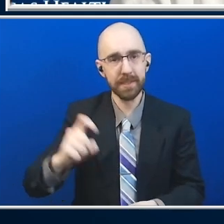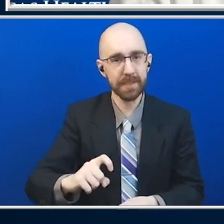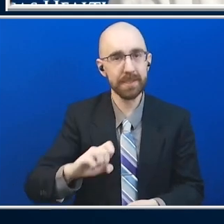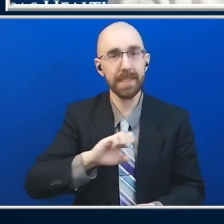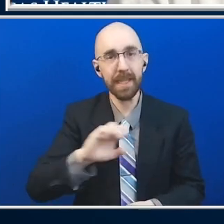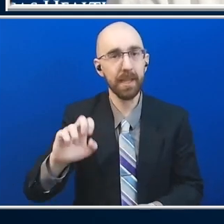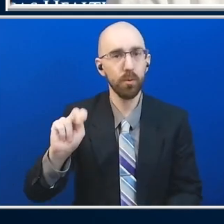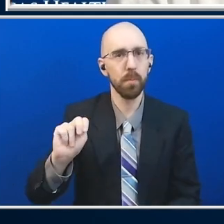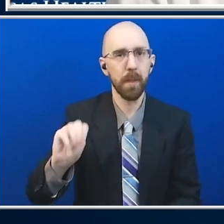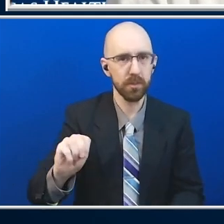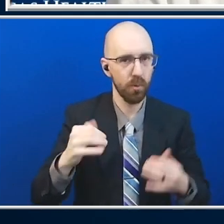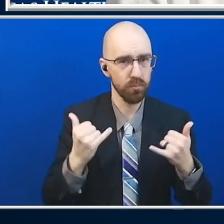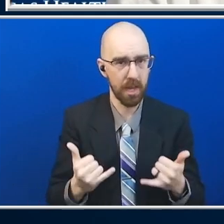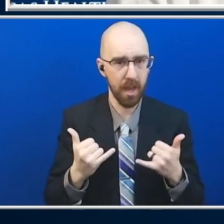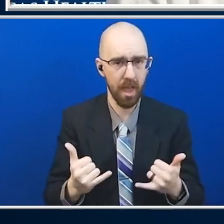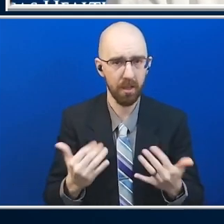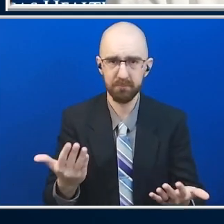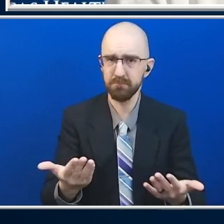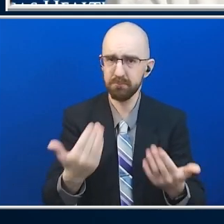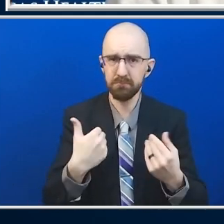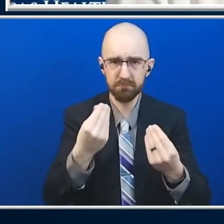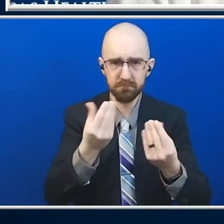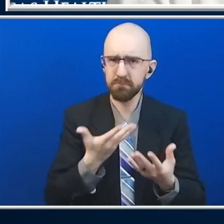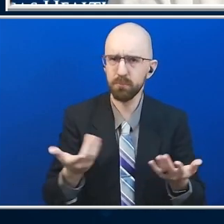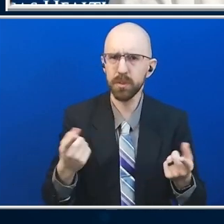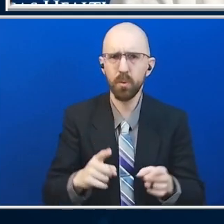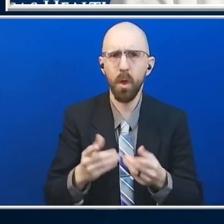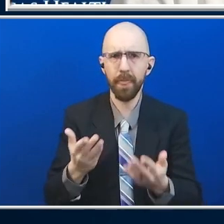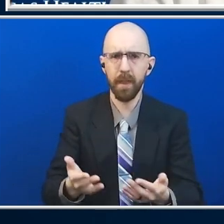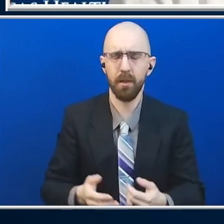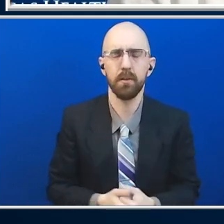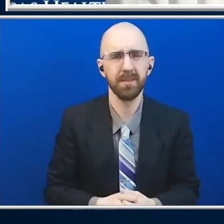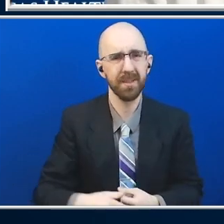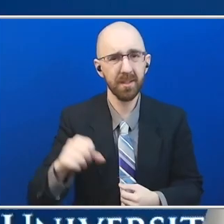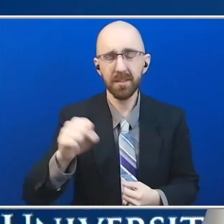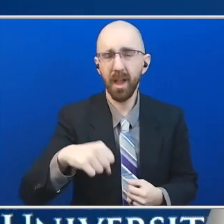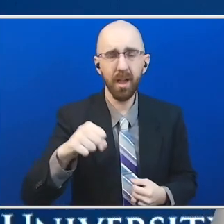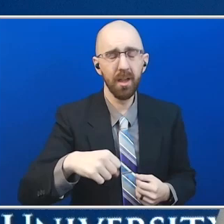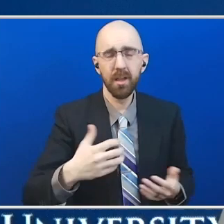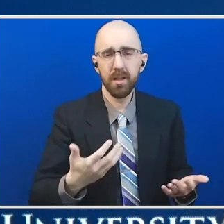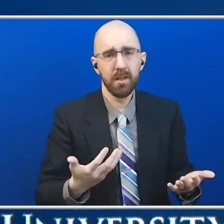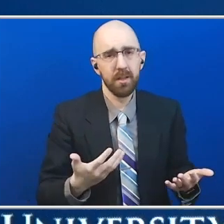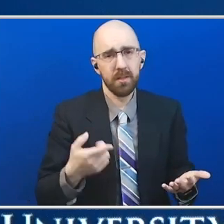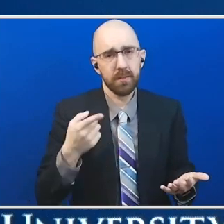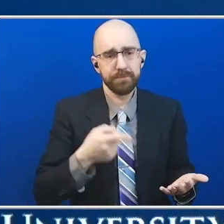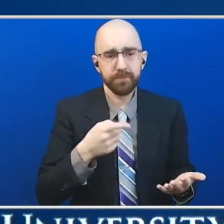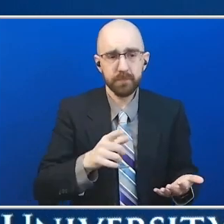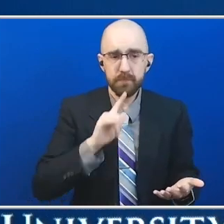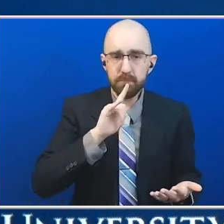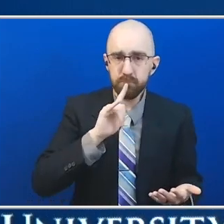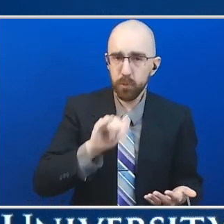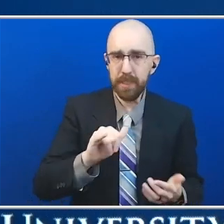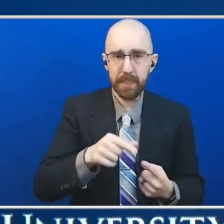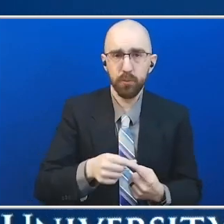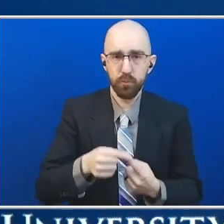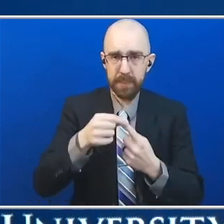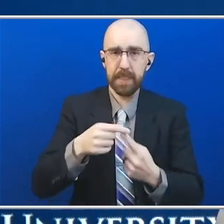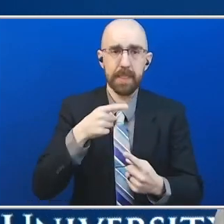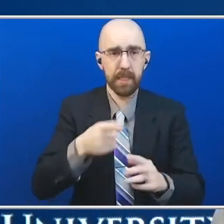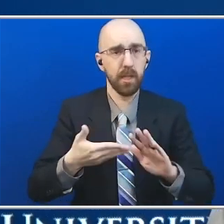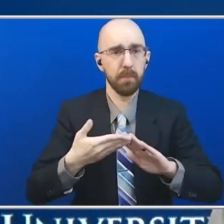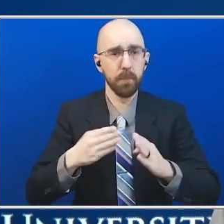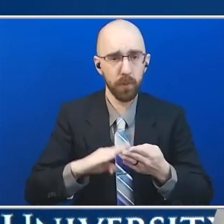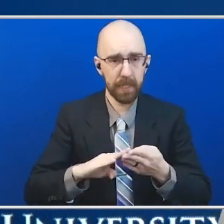now. Talk to us. What's going on there? Yeah, you know, this is really unique. Again, this is in a community in